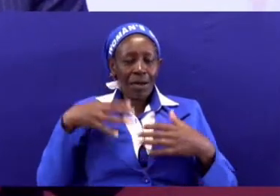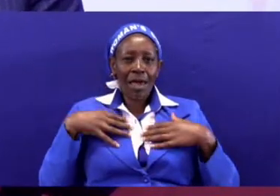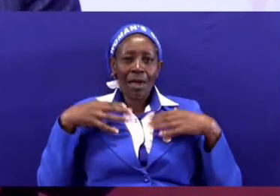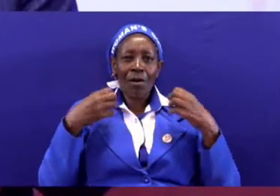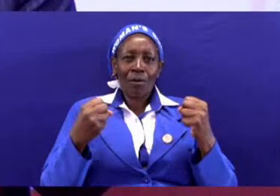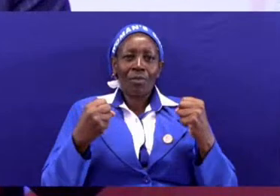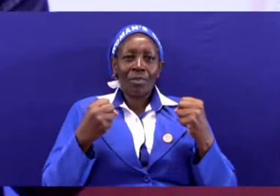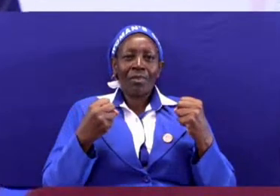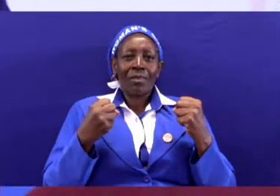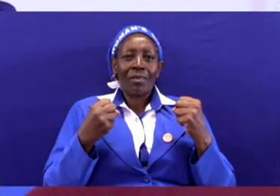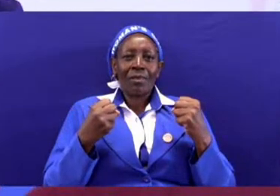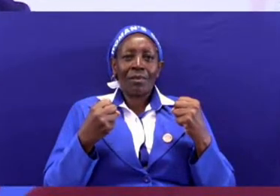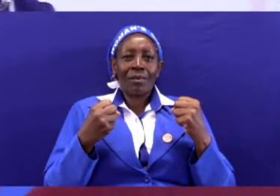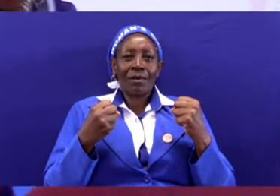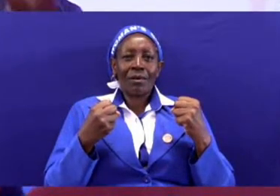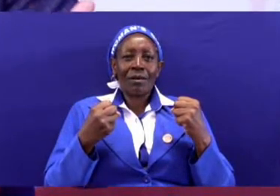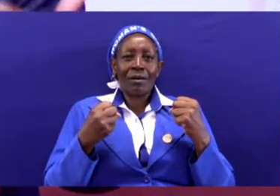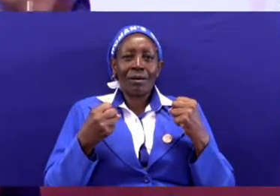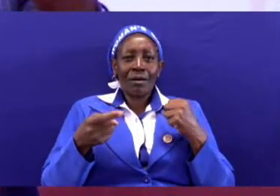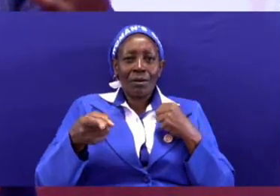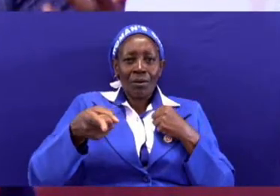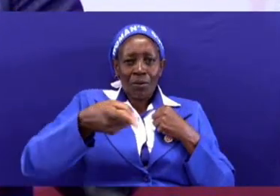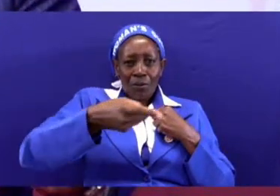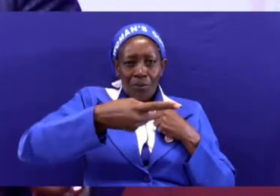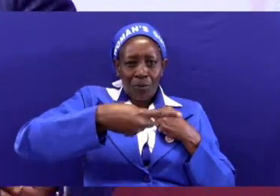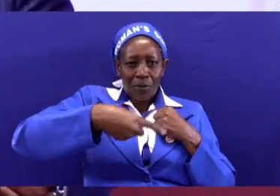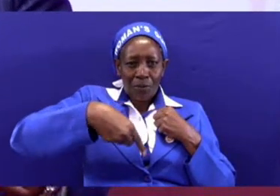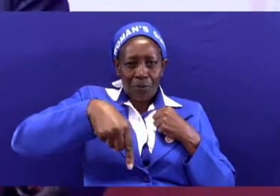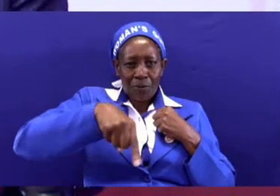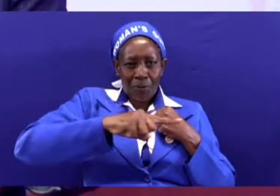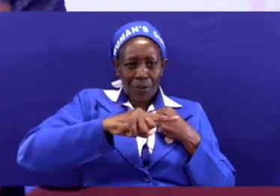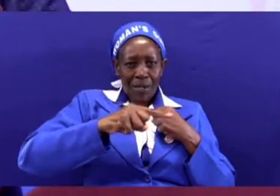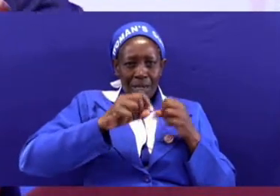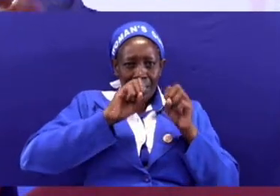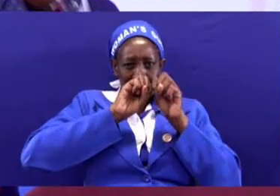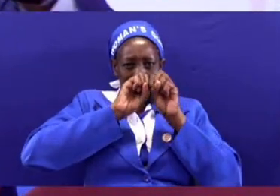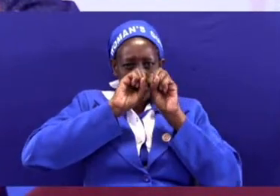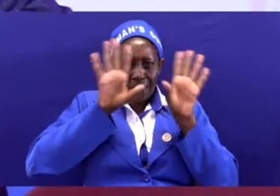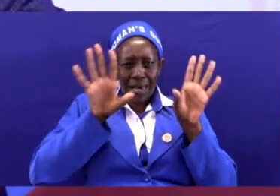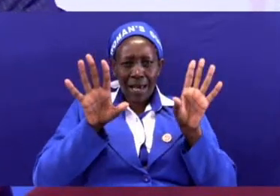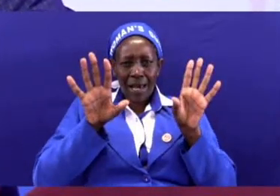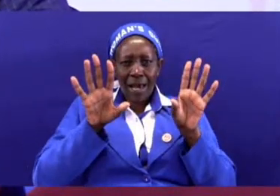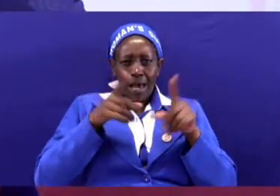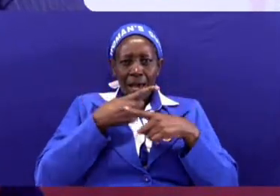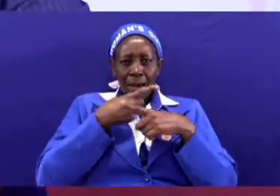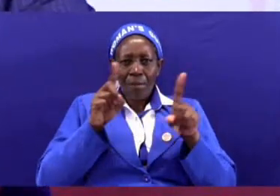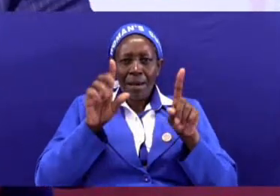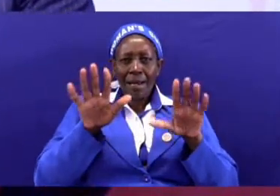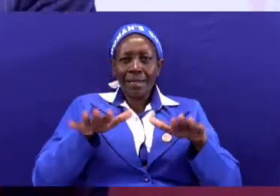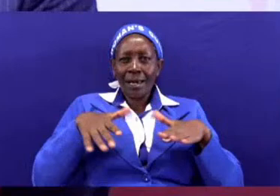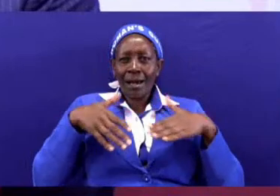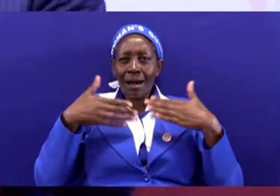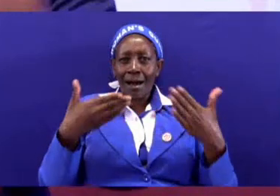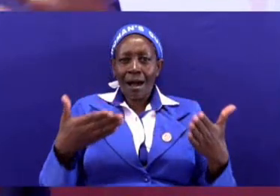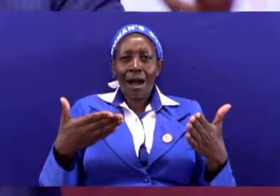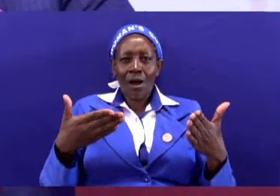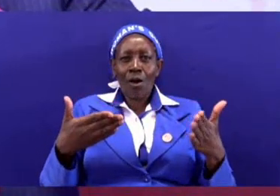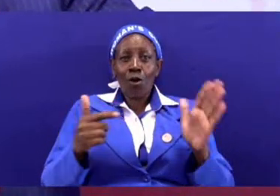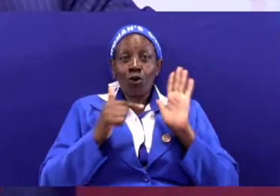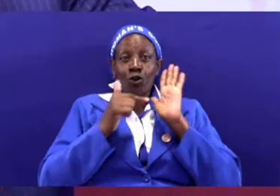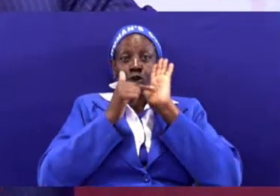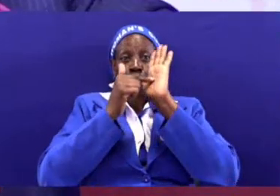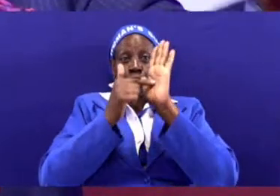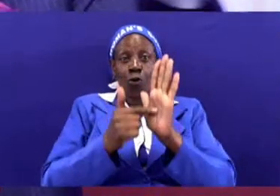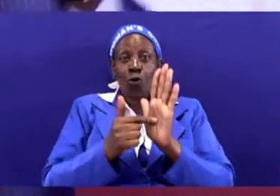Yes, we are clear on this issue perhaps, but how would this show up in our pastoral prayers? So we usually